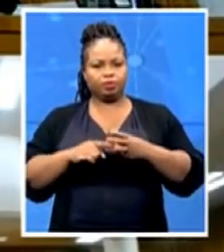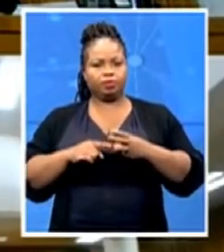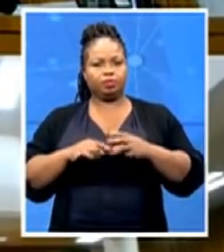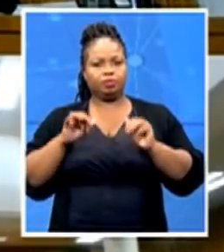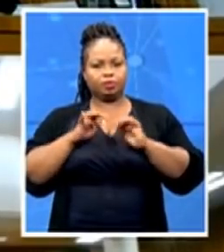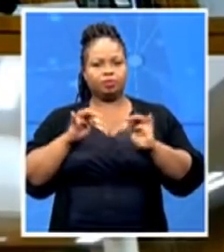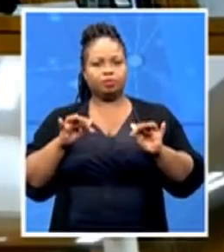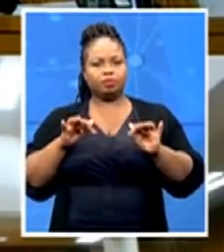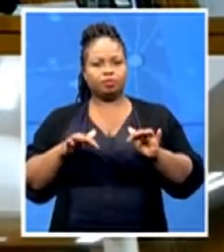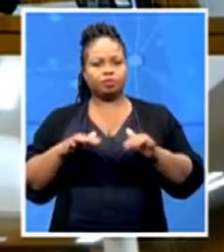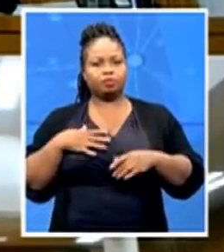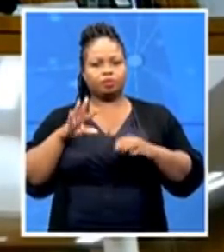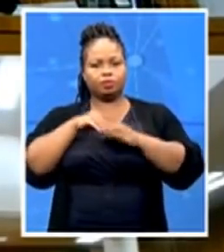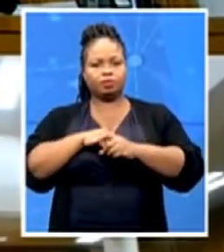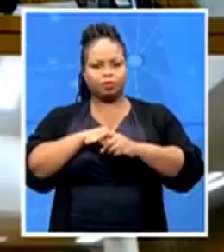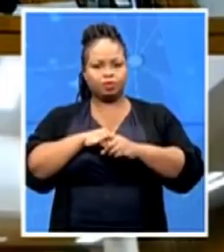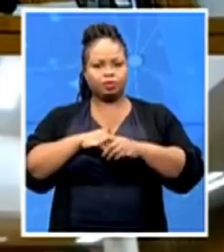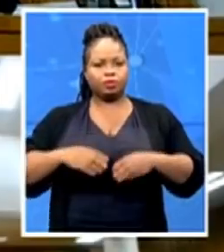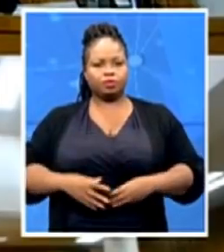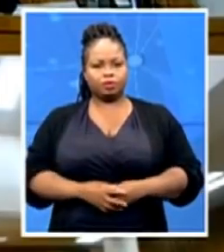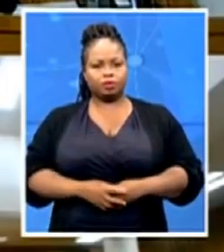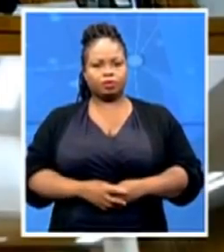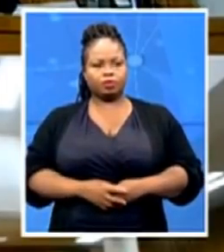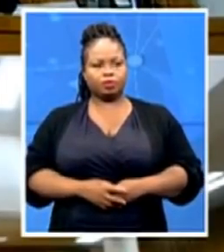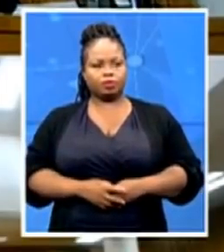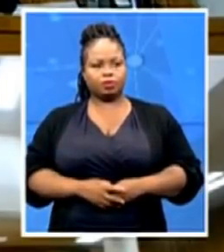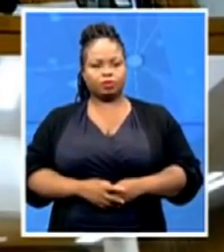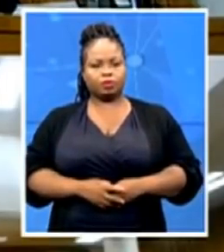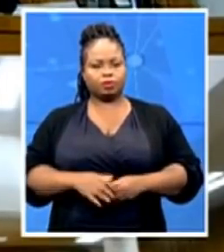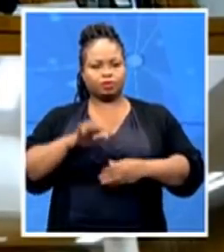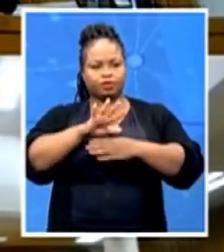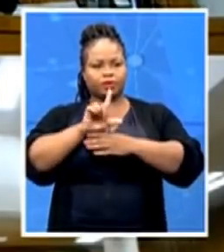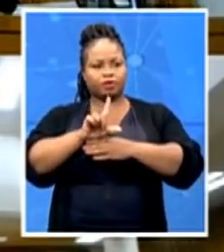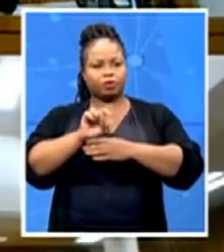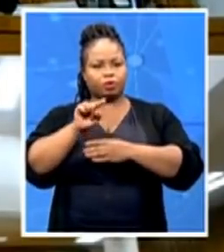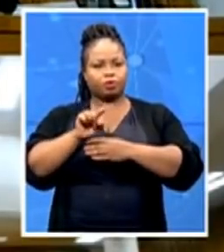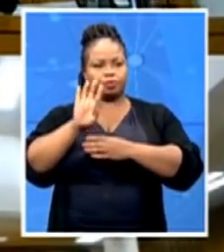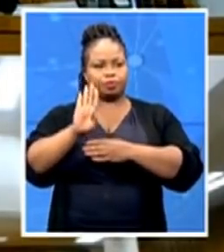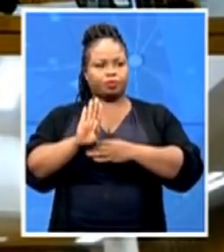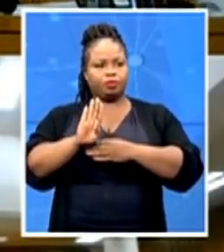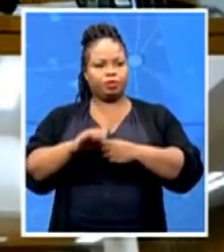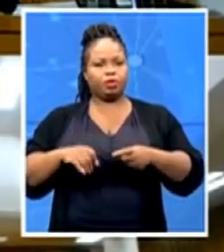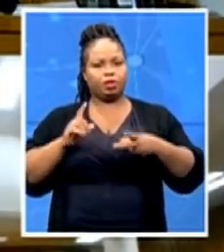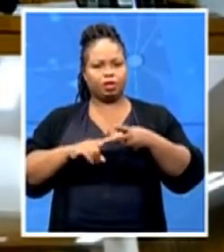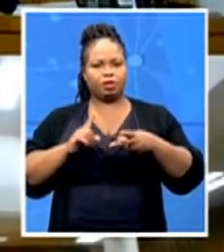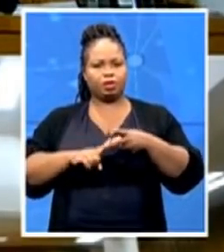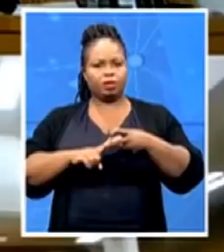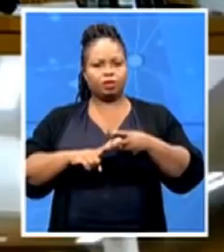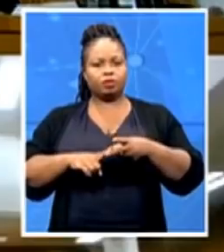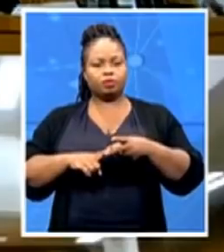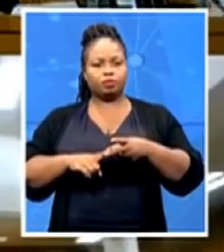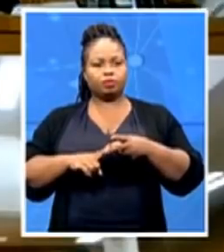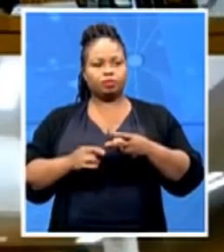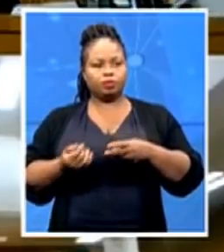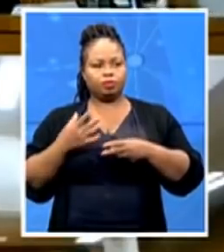particular contention, the 57(1)(b) contention, was not pressed in argument yesterday. We deal with it in the note at